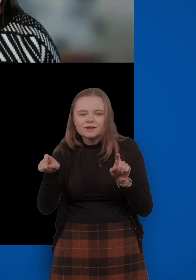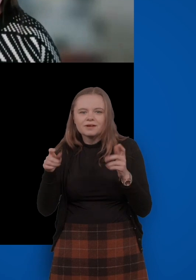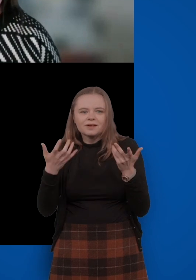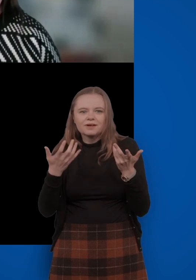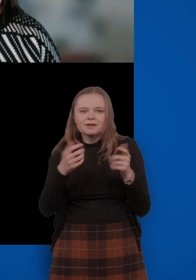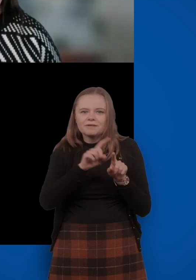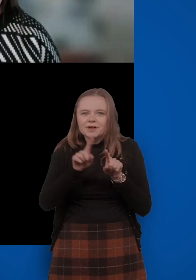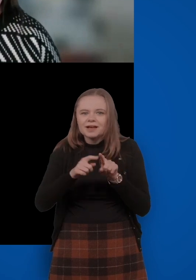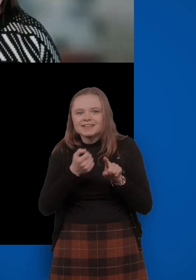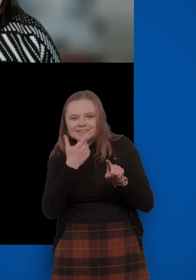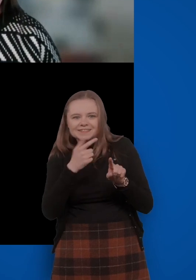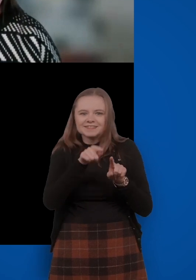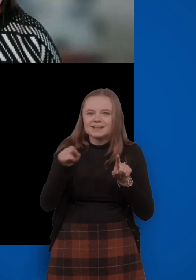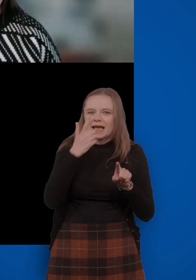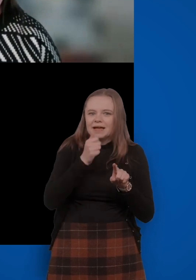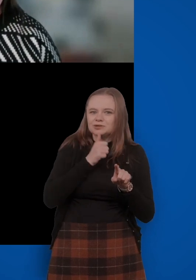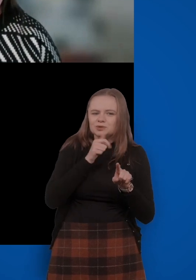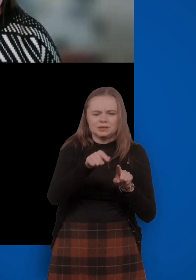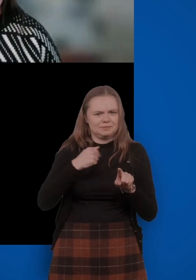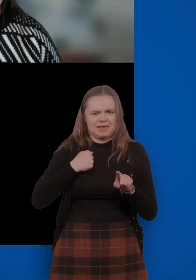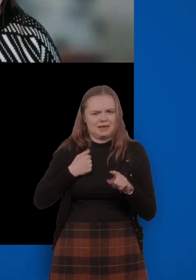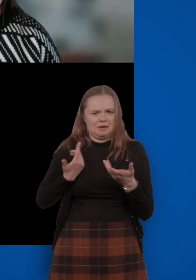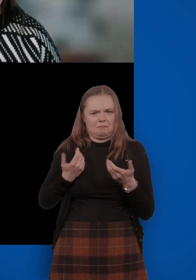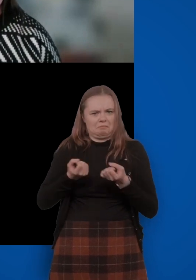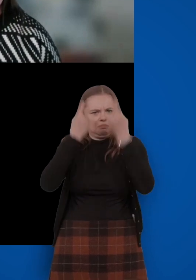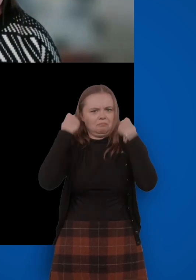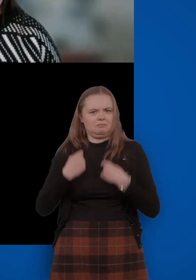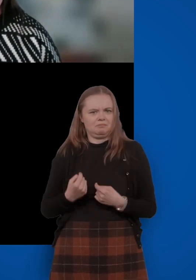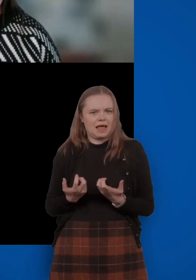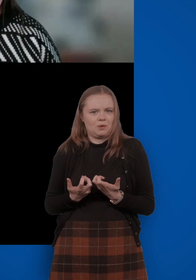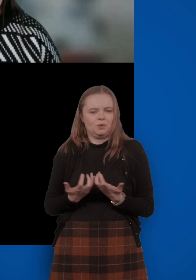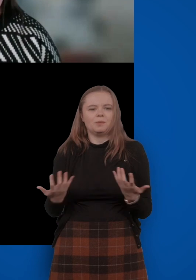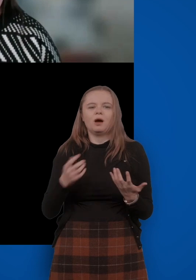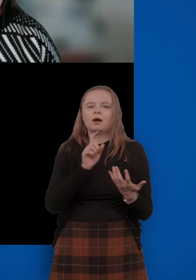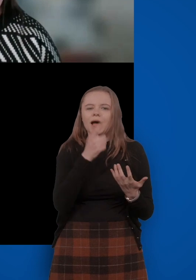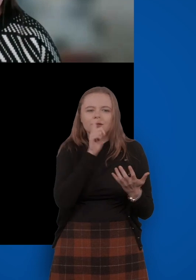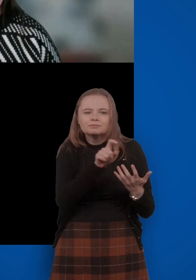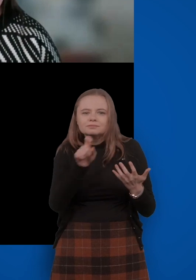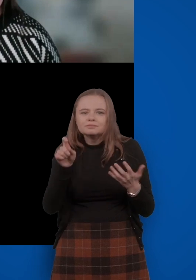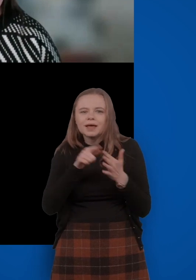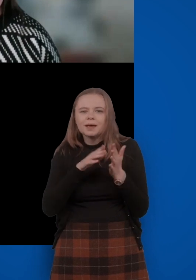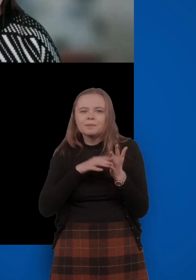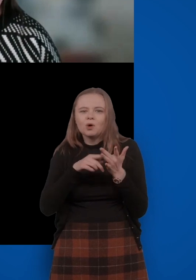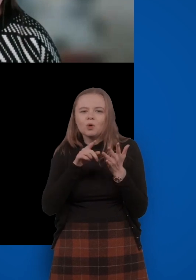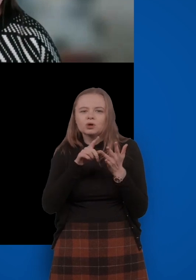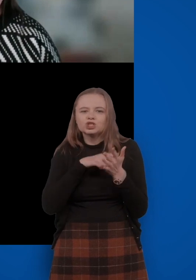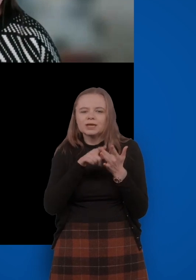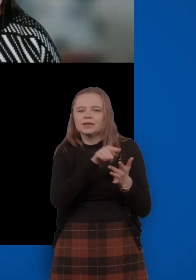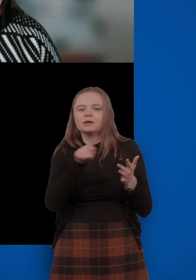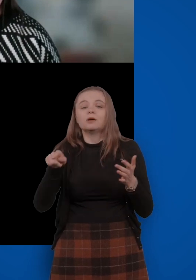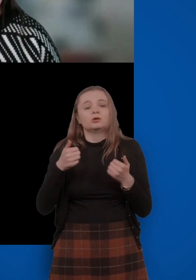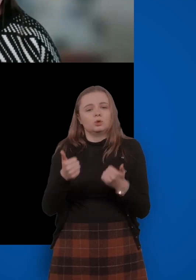somewhere that you can try to use. They're a little too technologically advanced for my brain at the moment, apparently, but Thank you so much for your time. It